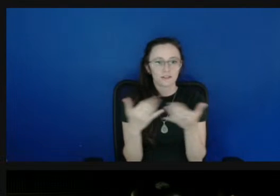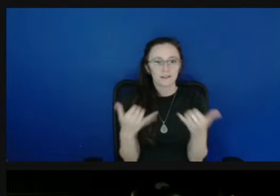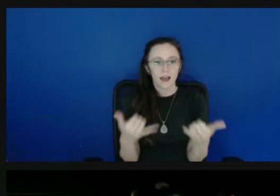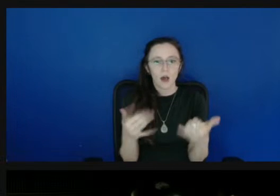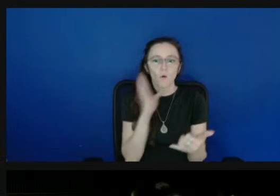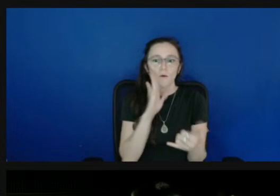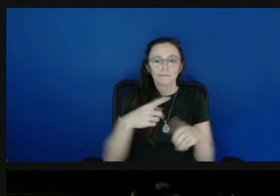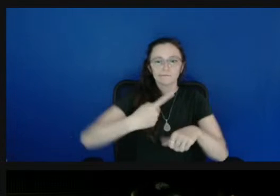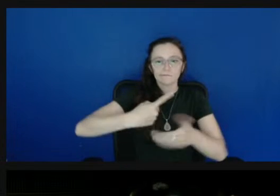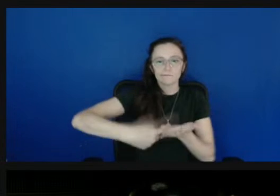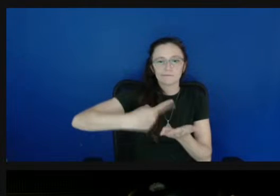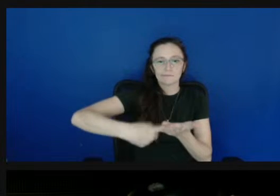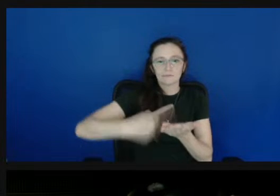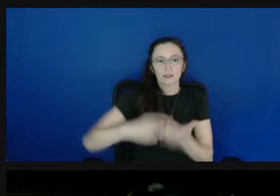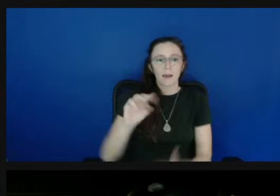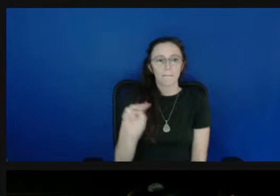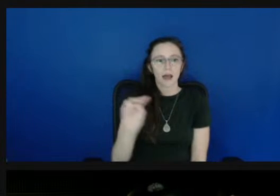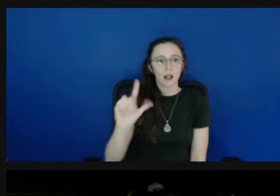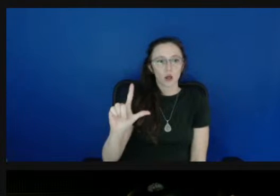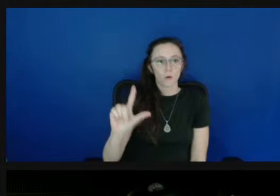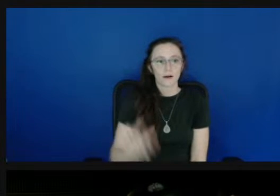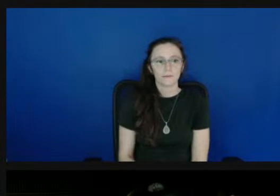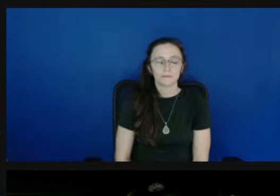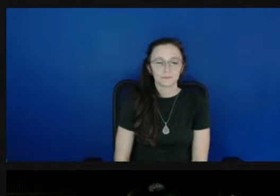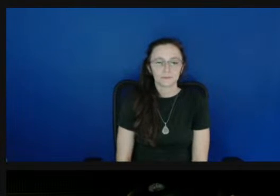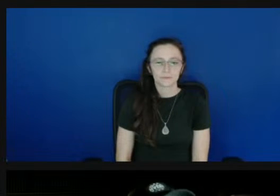quickly on Maunaloa.